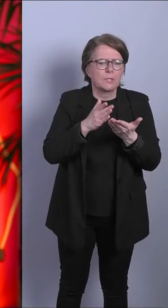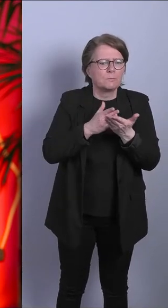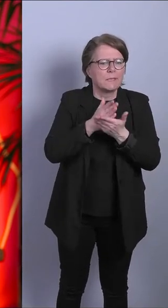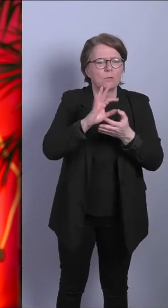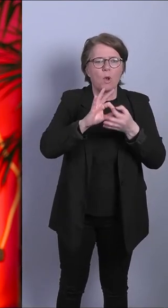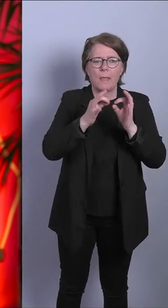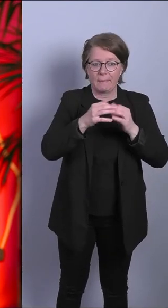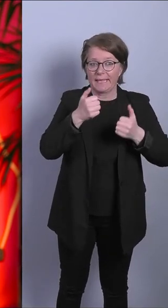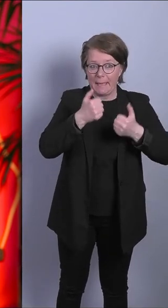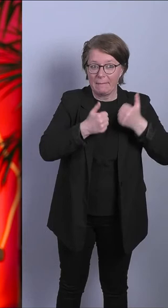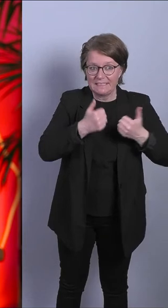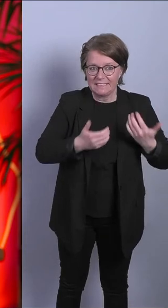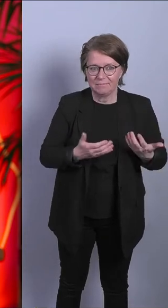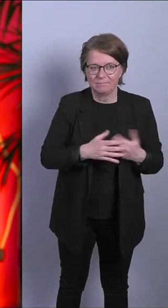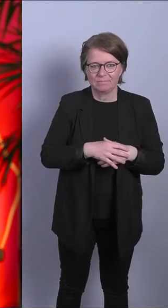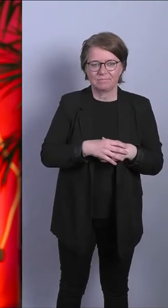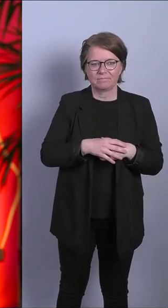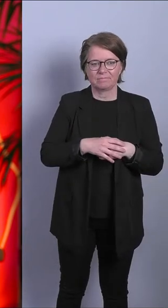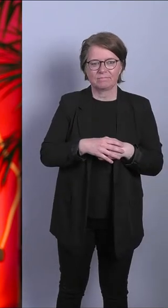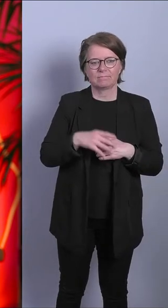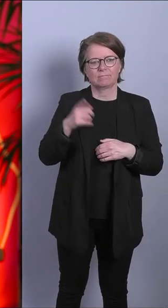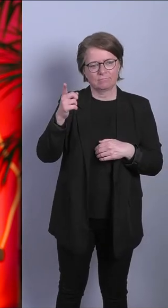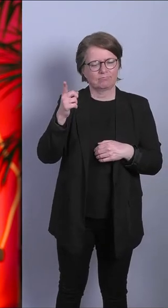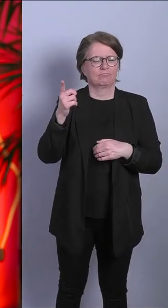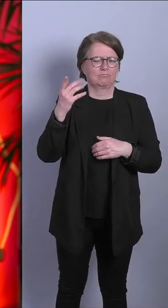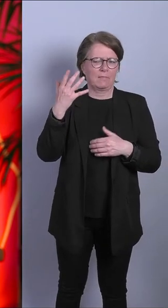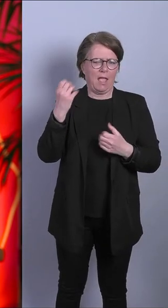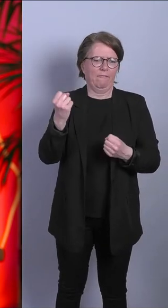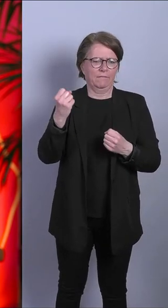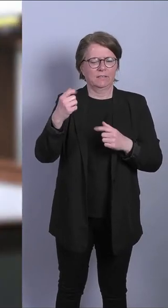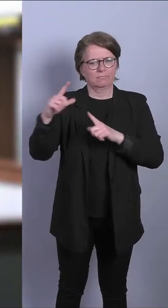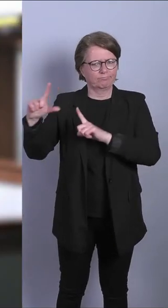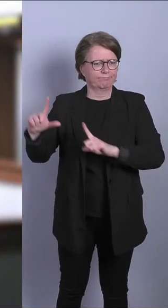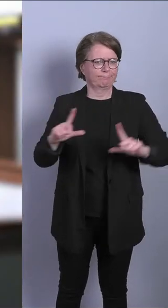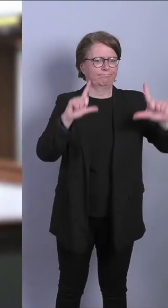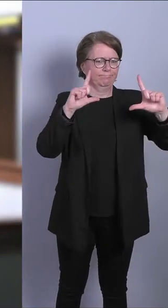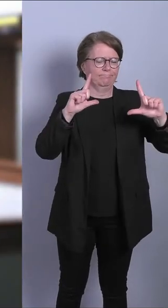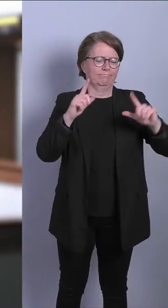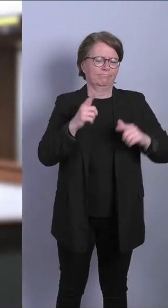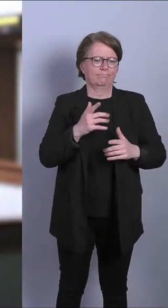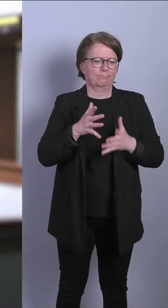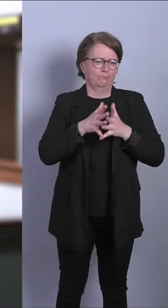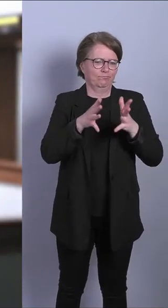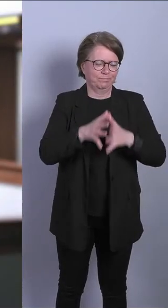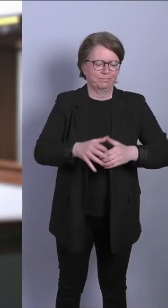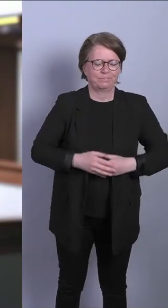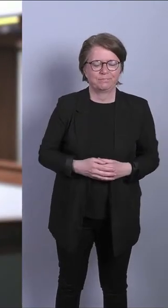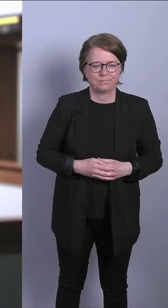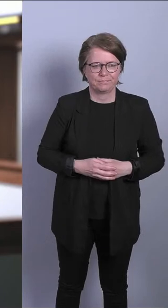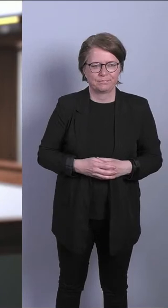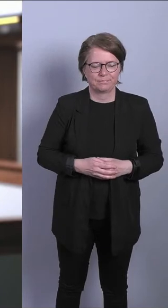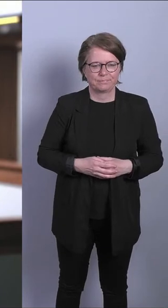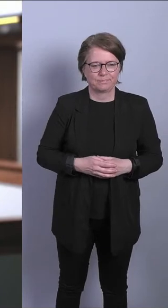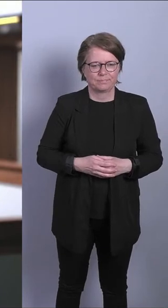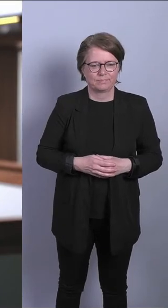All right, Federal Minister Nancy Faeser has some exclusive words prepared for you.